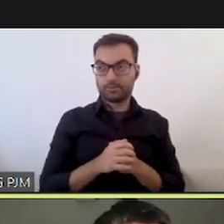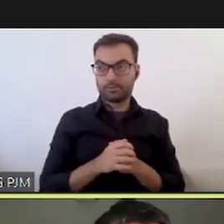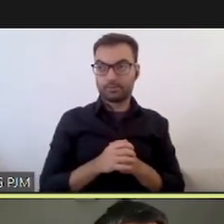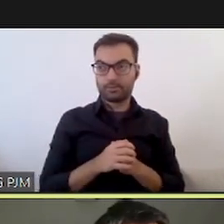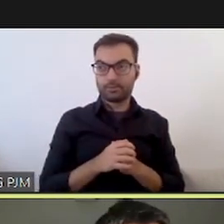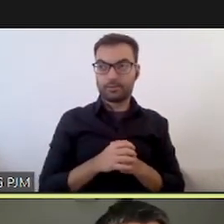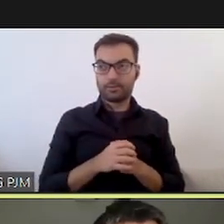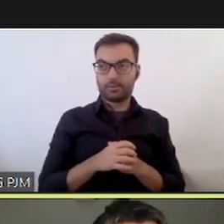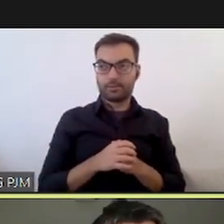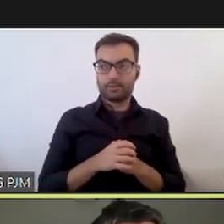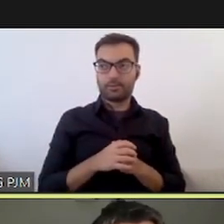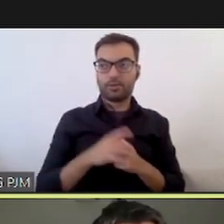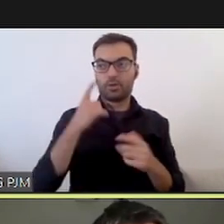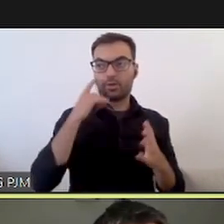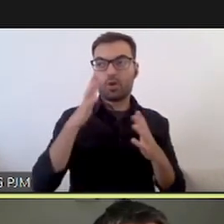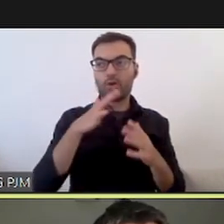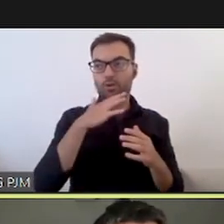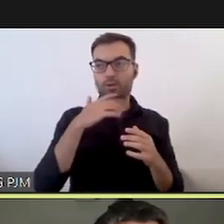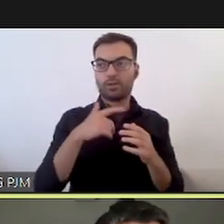color contrast is a